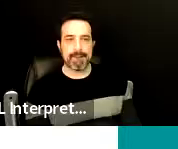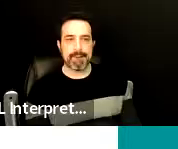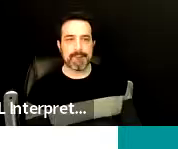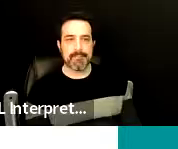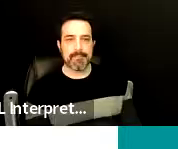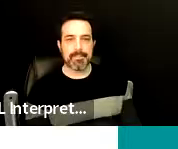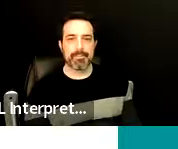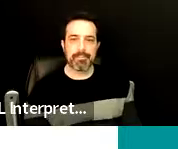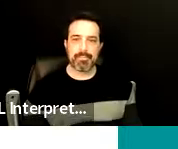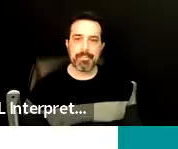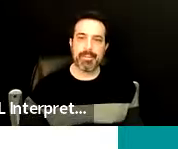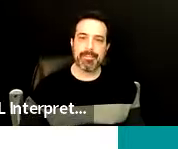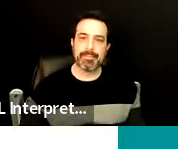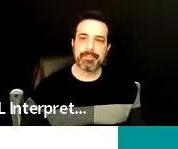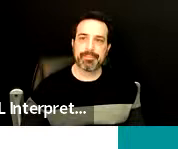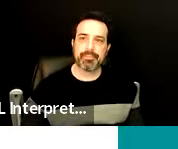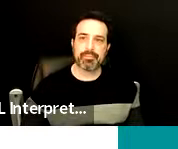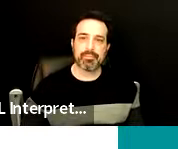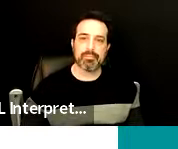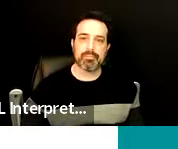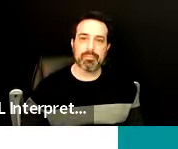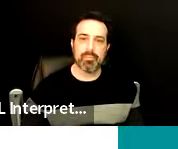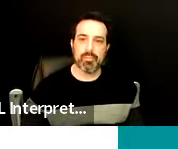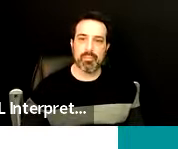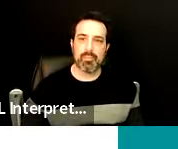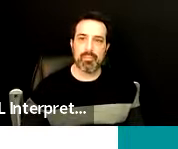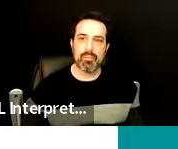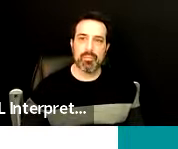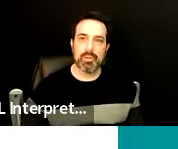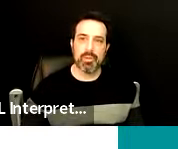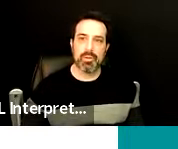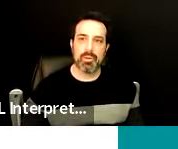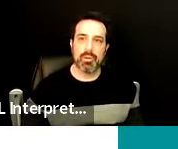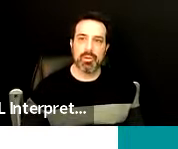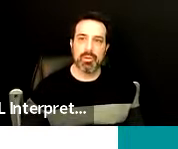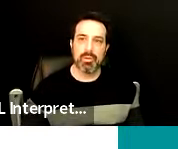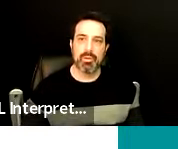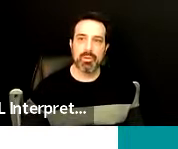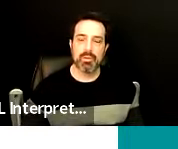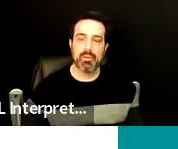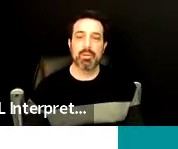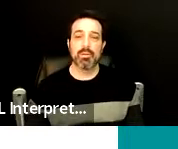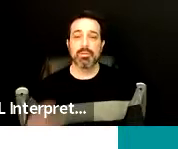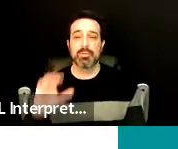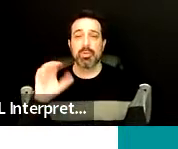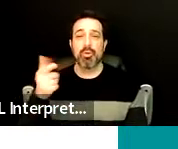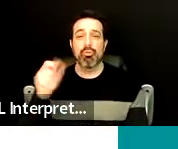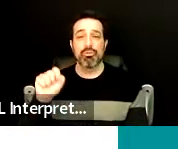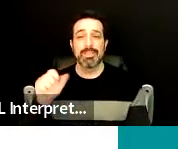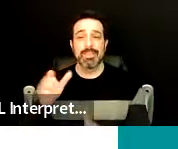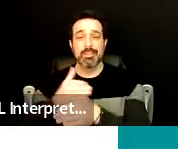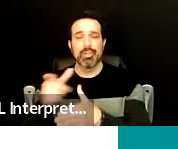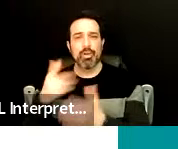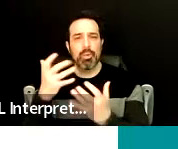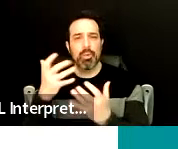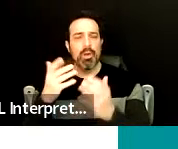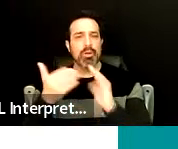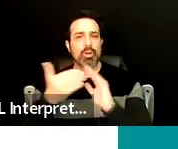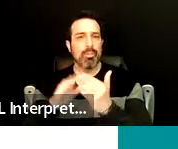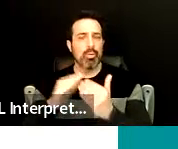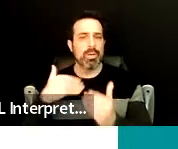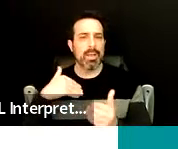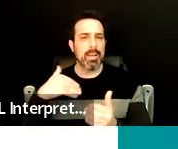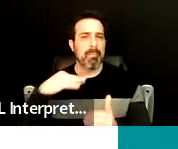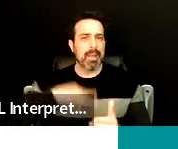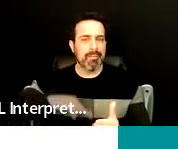So in addition to kind of what Chris shared, we're really looking at those community benefits to consider advancing recommendations for